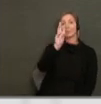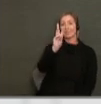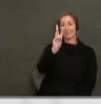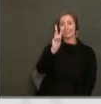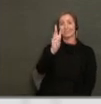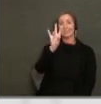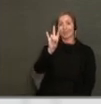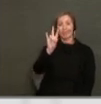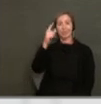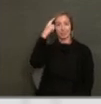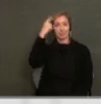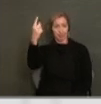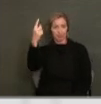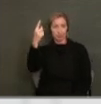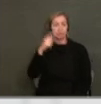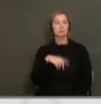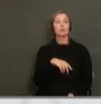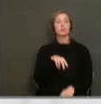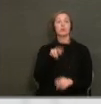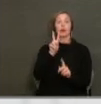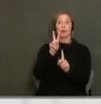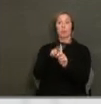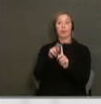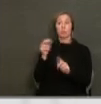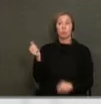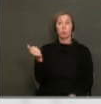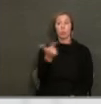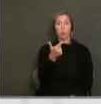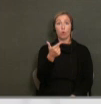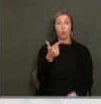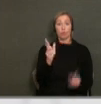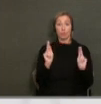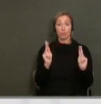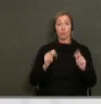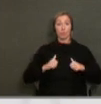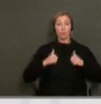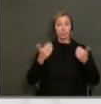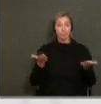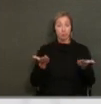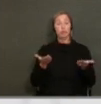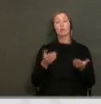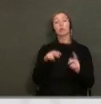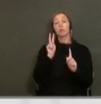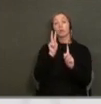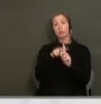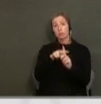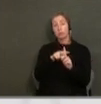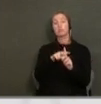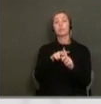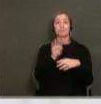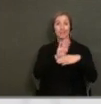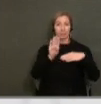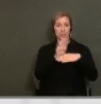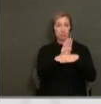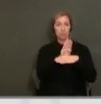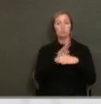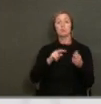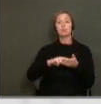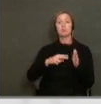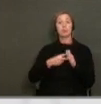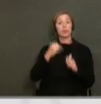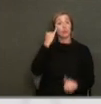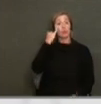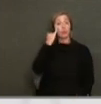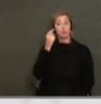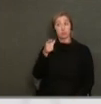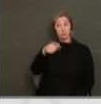1.67 cents, and that applies to all residents and also all businesses. So everybody who pays property taxes to